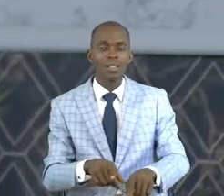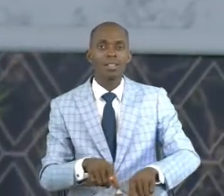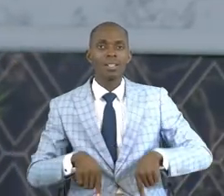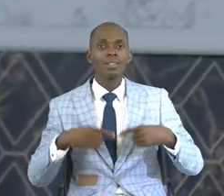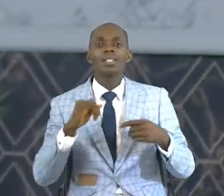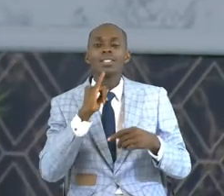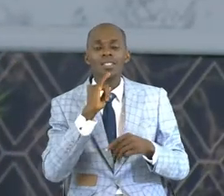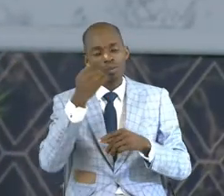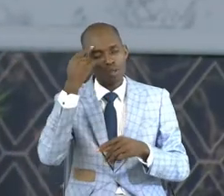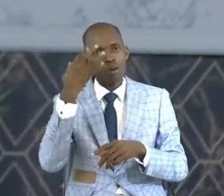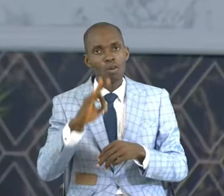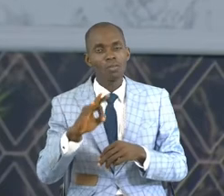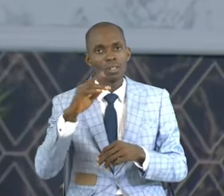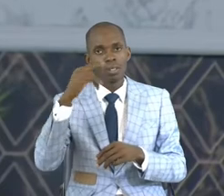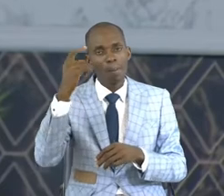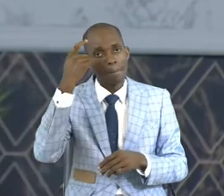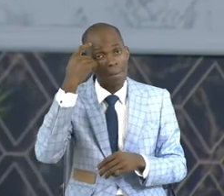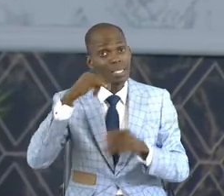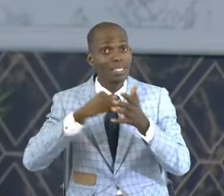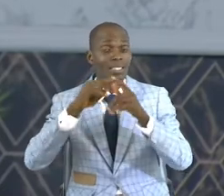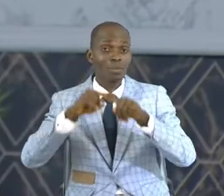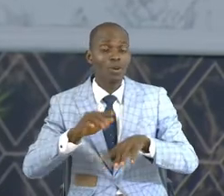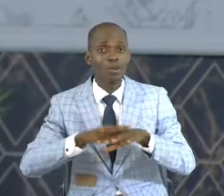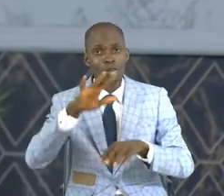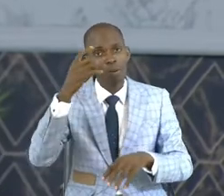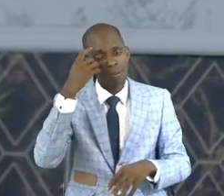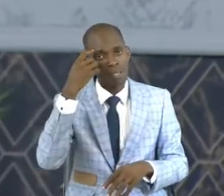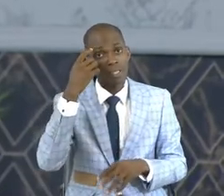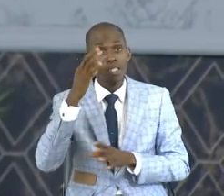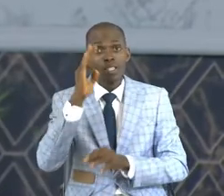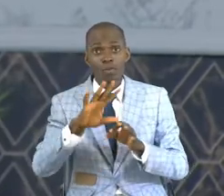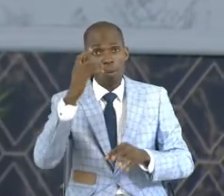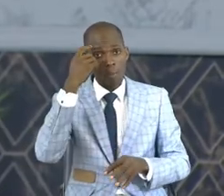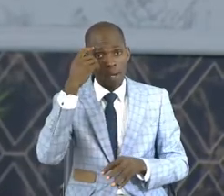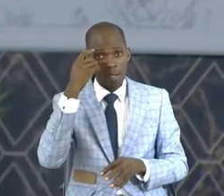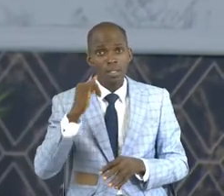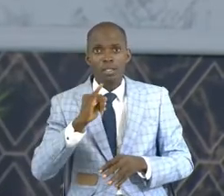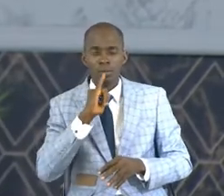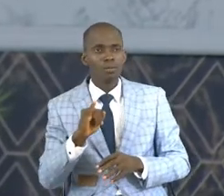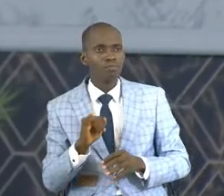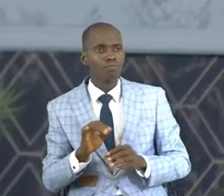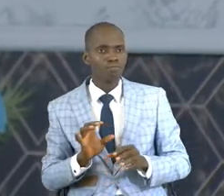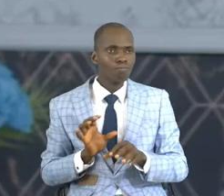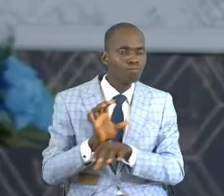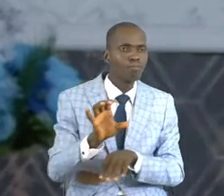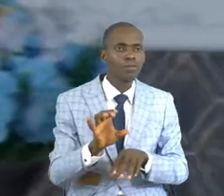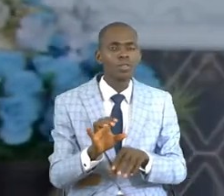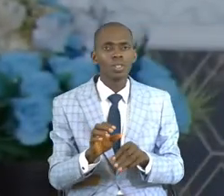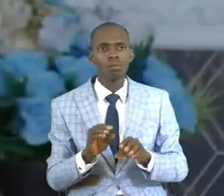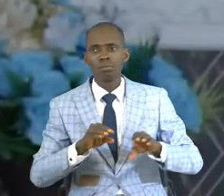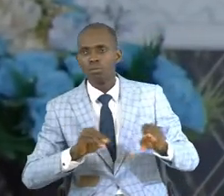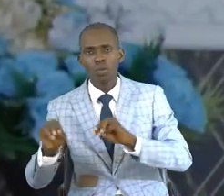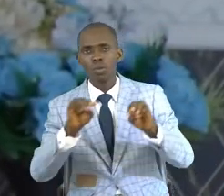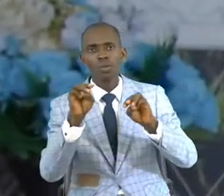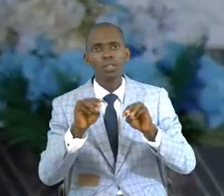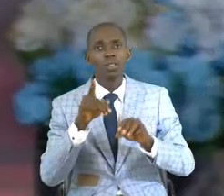If your mind is jolted, if your mind is pushed and dragged, if your mind, you get